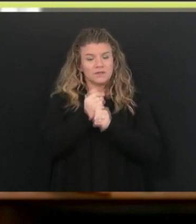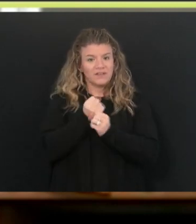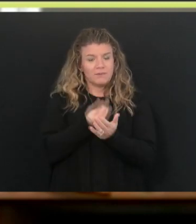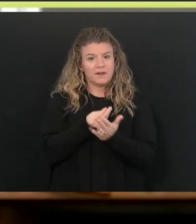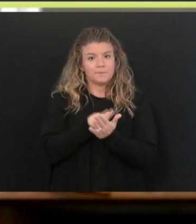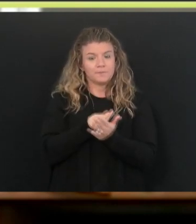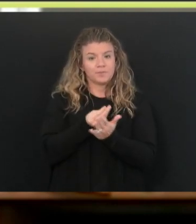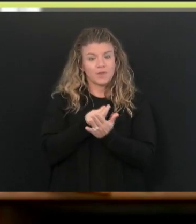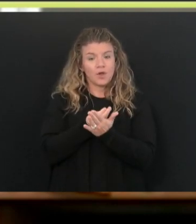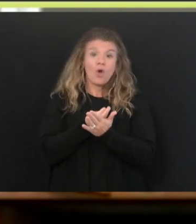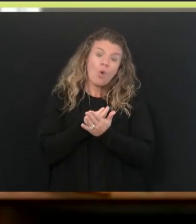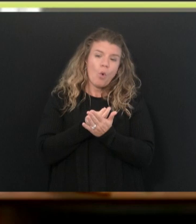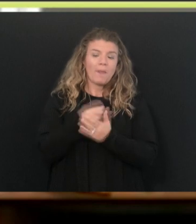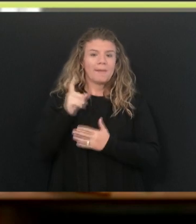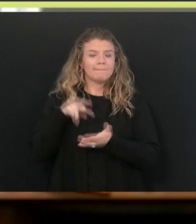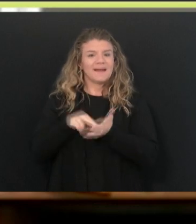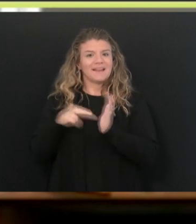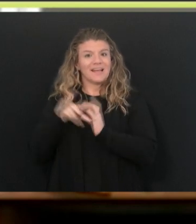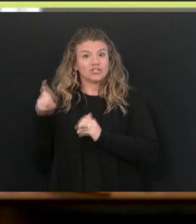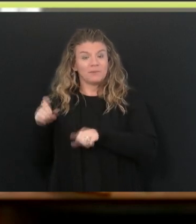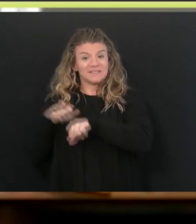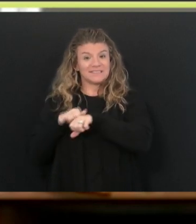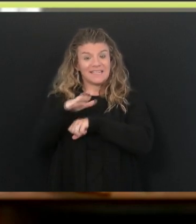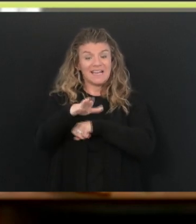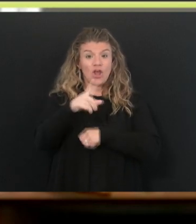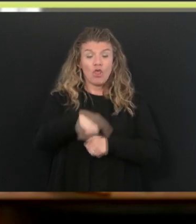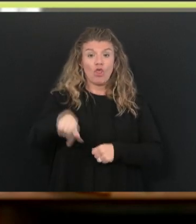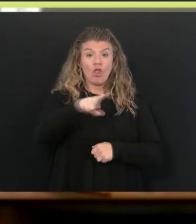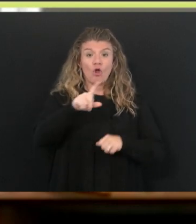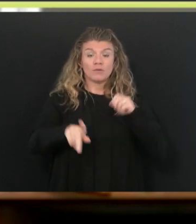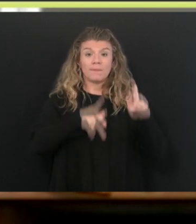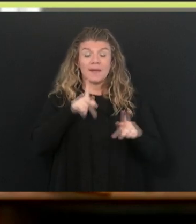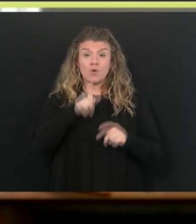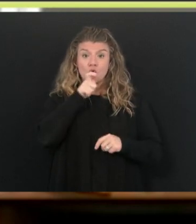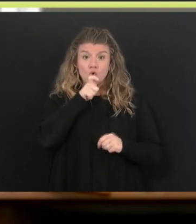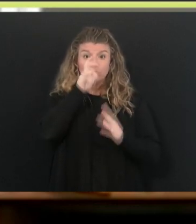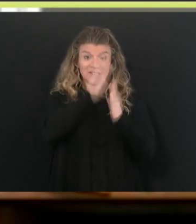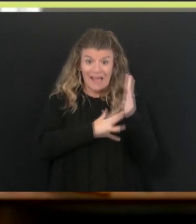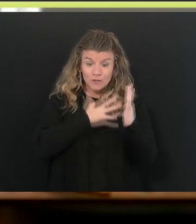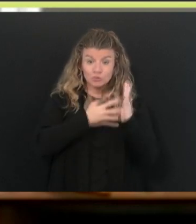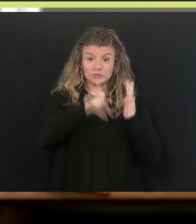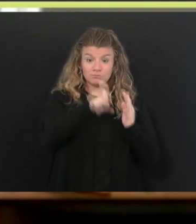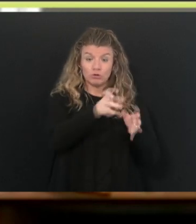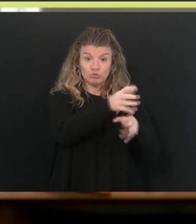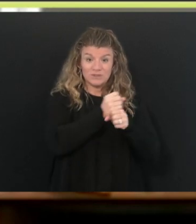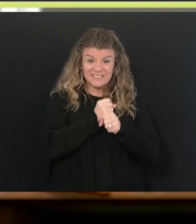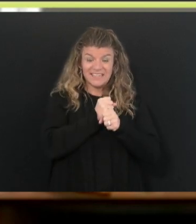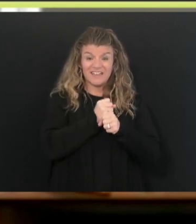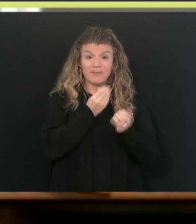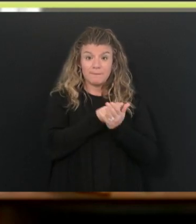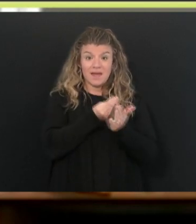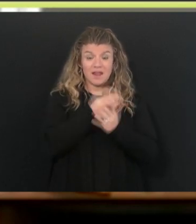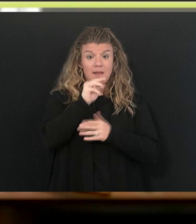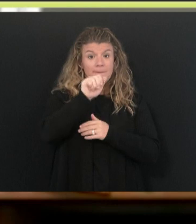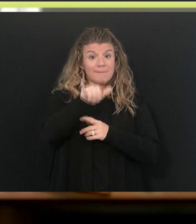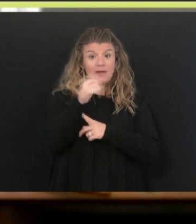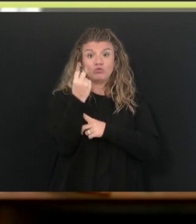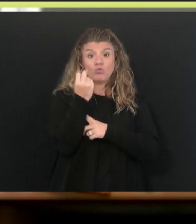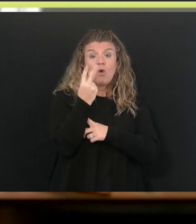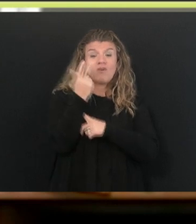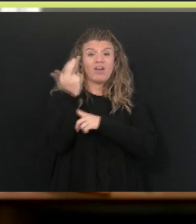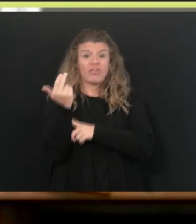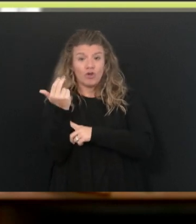payments or that payments were dispersed. Those folks who were scheduled to receive payments on May the 12th and May the